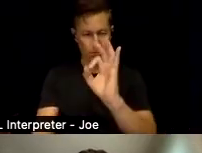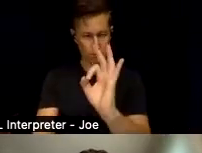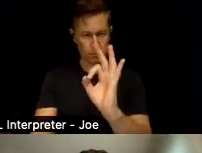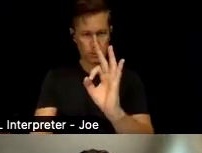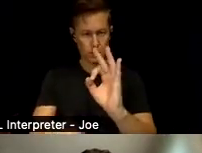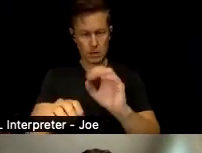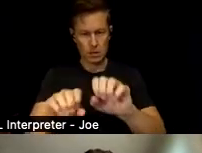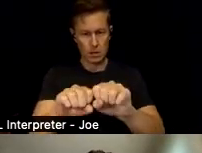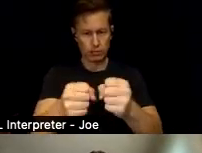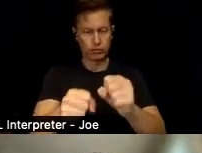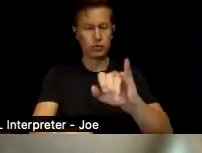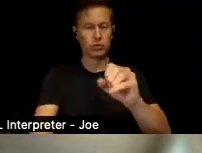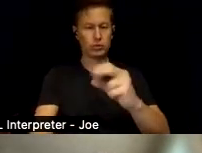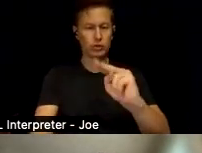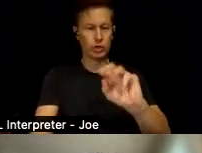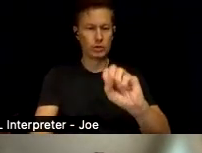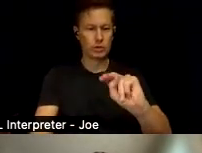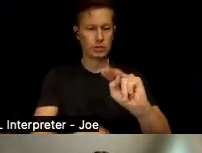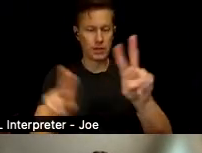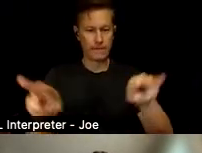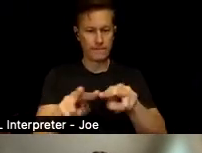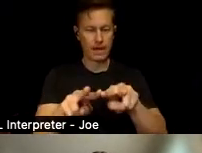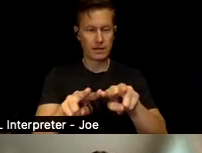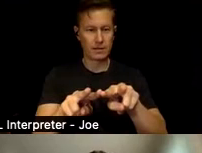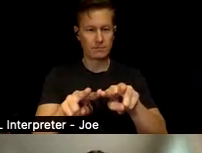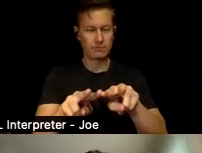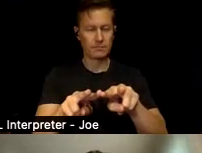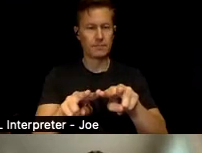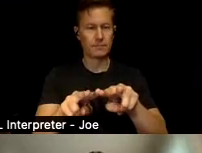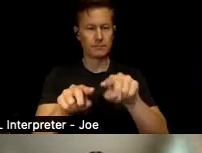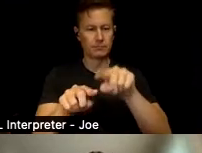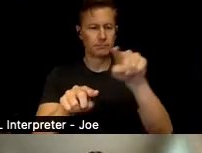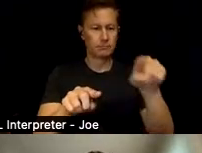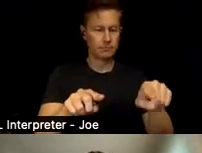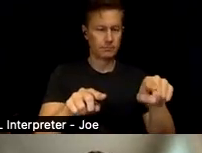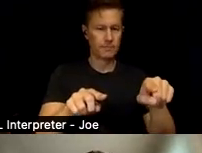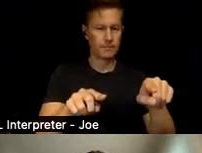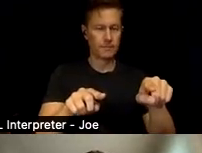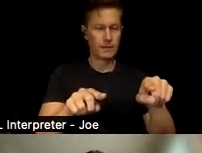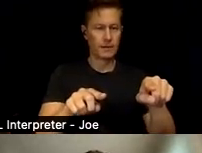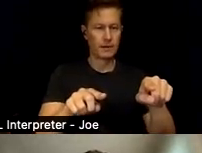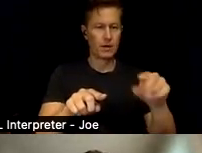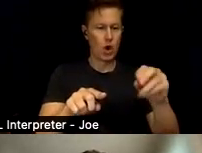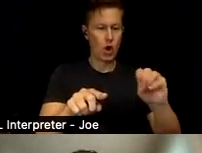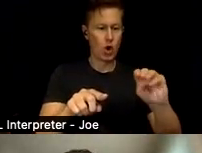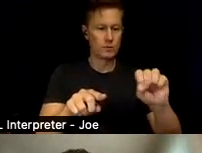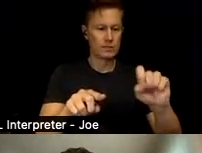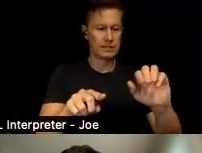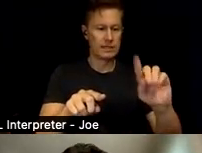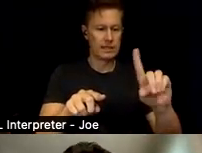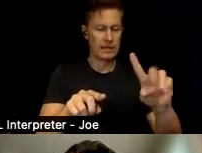ruptured on the Johnson Valley Fault, skipped over a fault discontinuity onto the Homestead Valley Fault, and